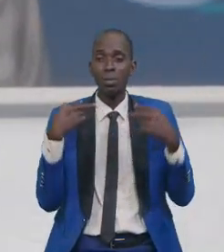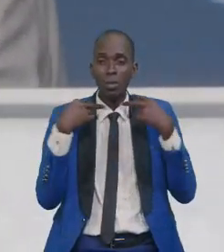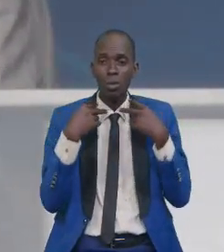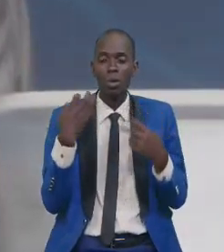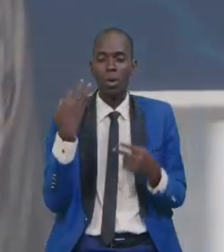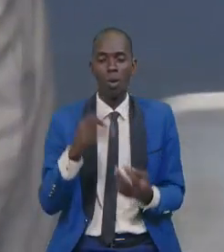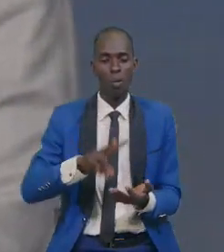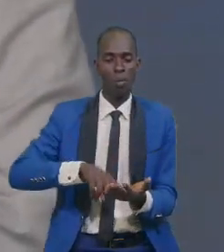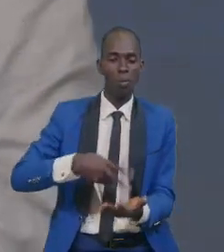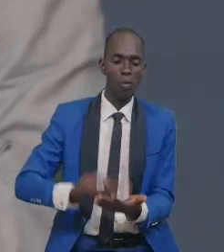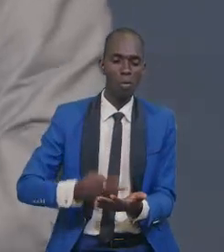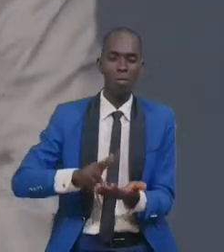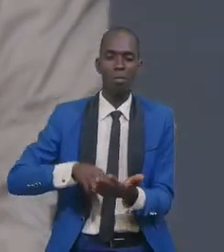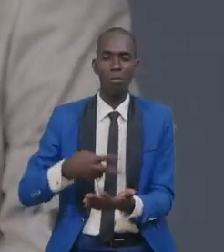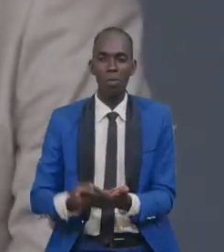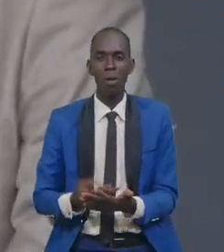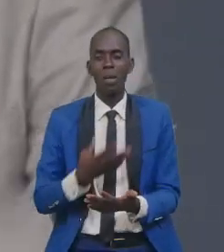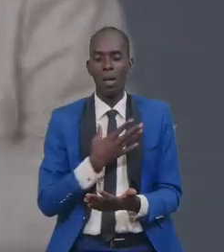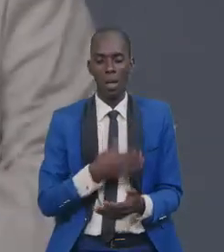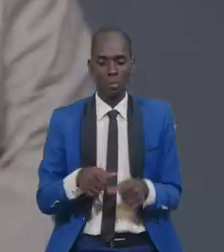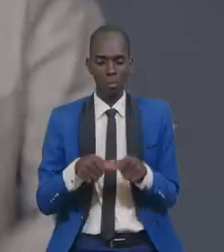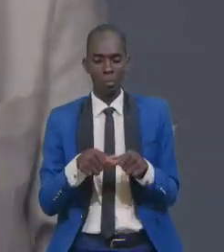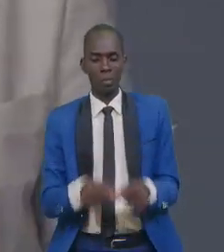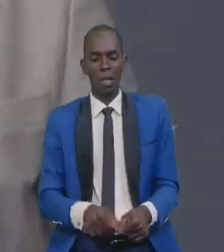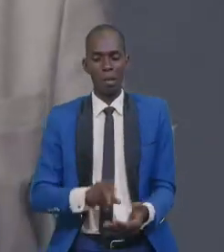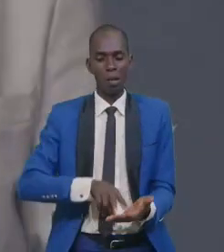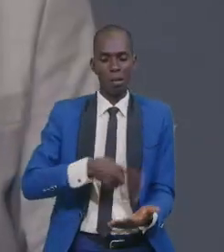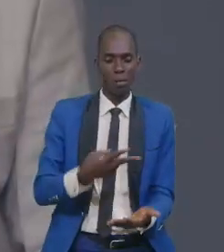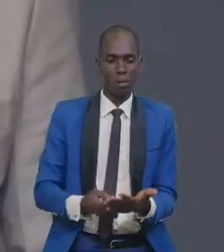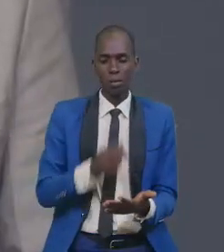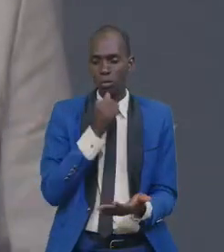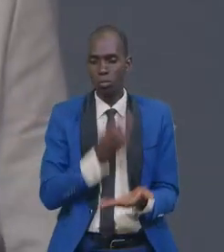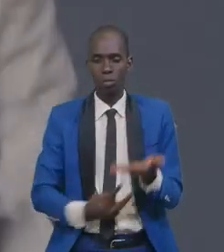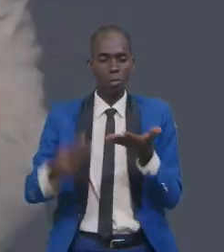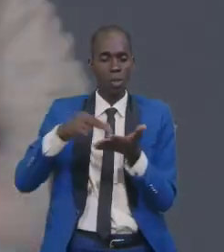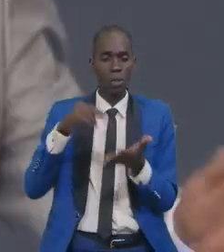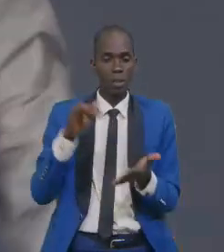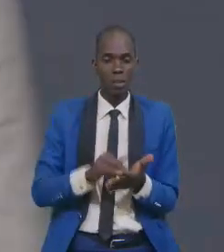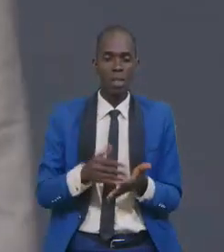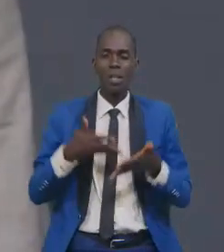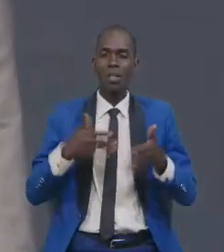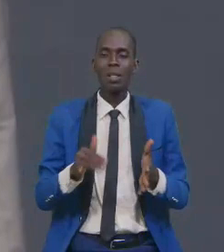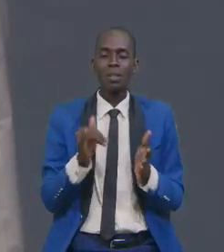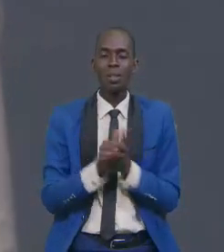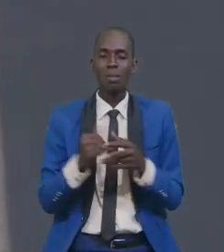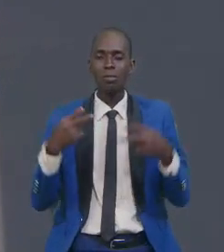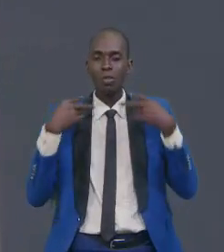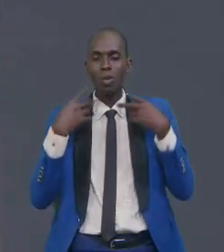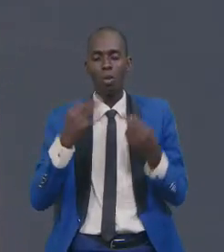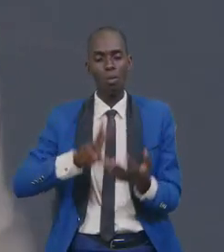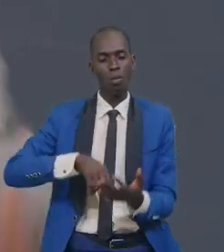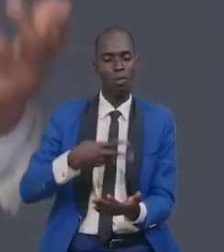falling and remaining in a falling stage, let that yoke be